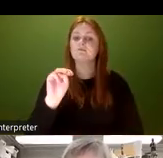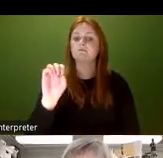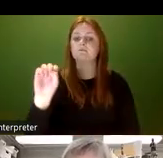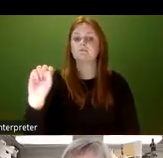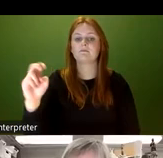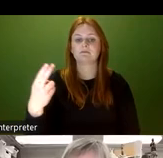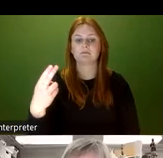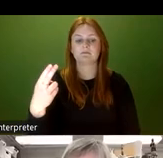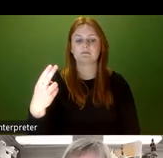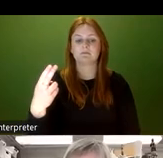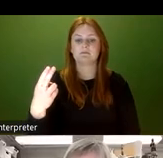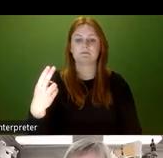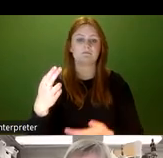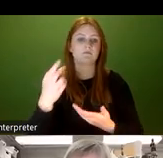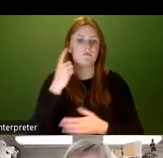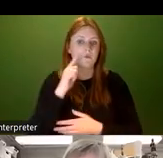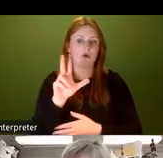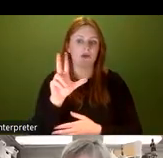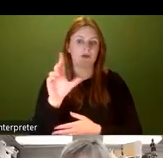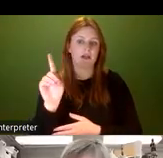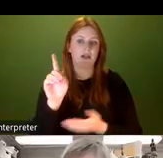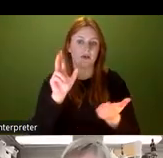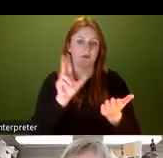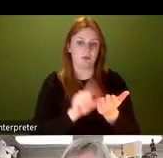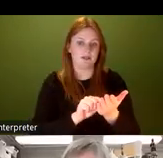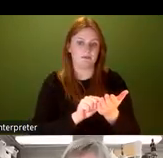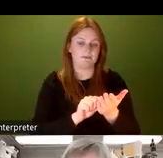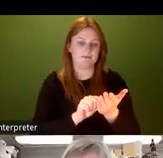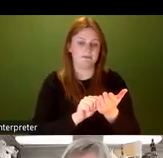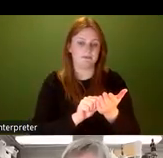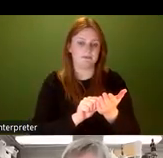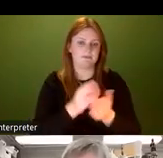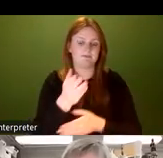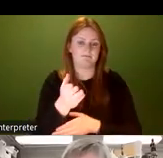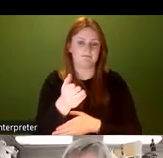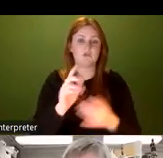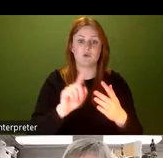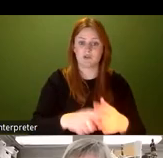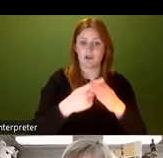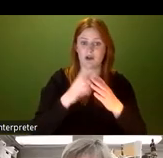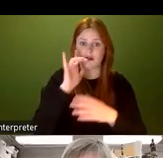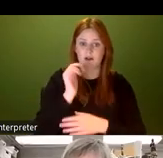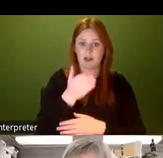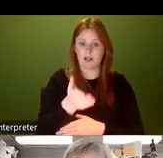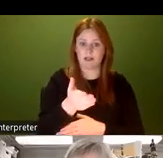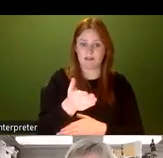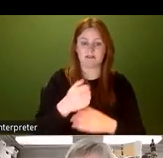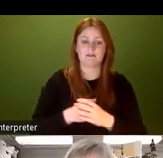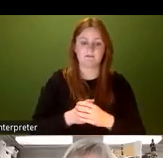to 3D print this wedge. And this is how it starts. So it's a bed of